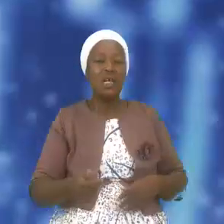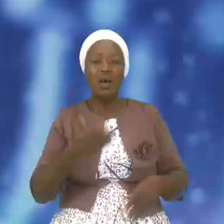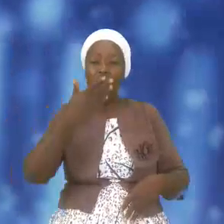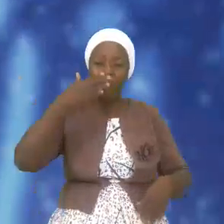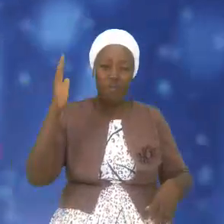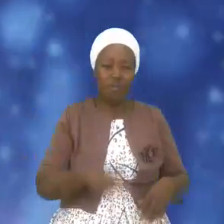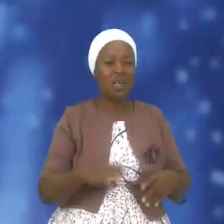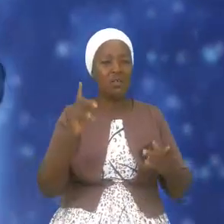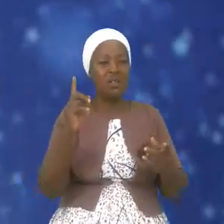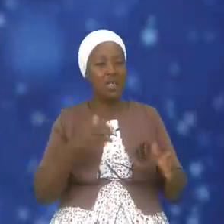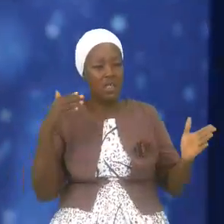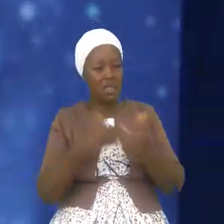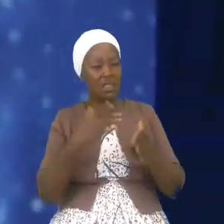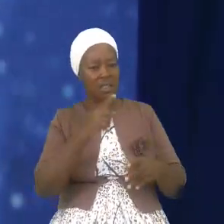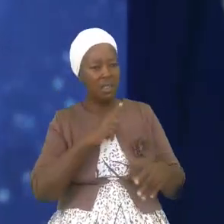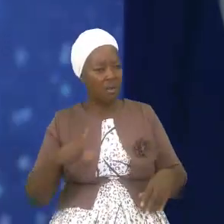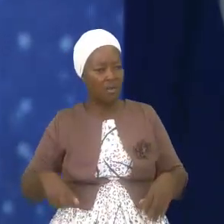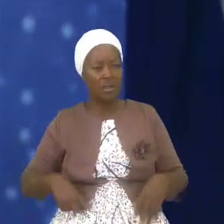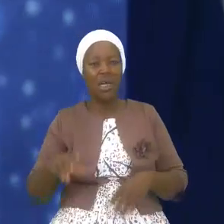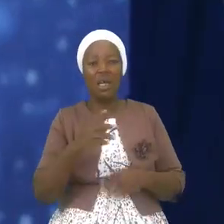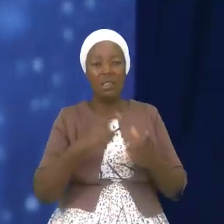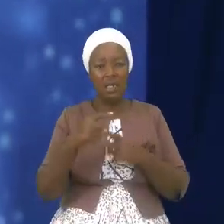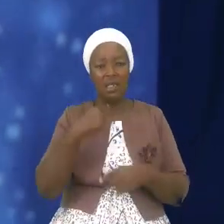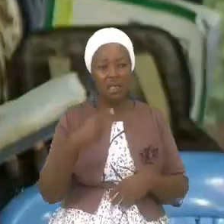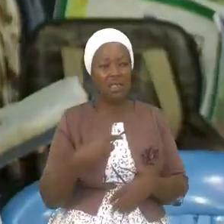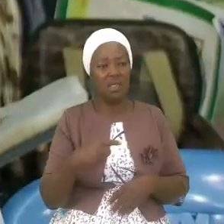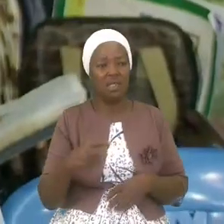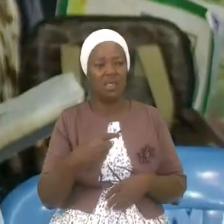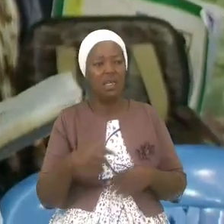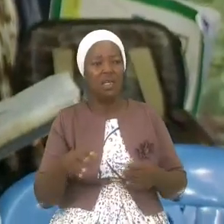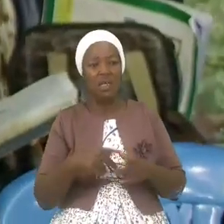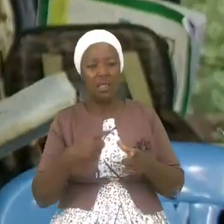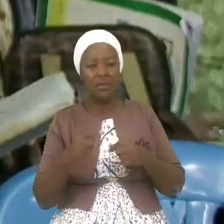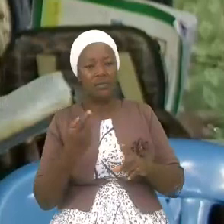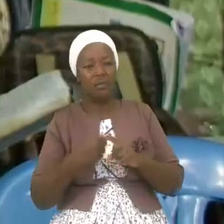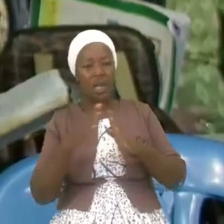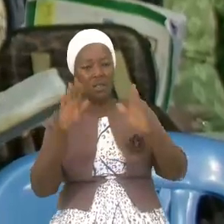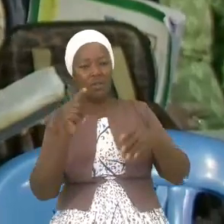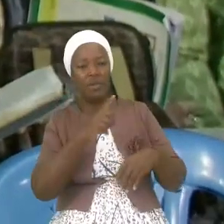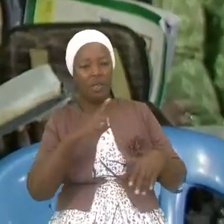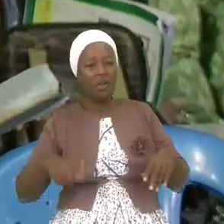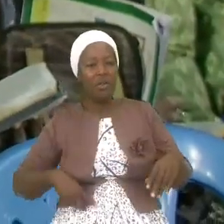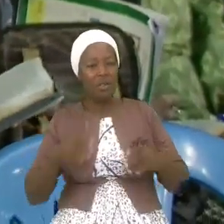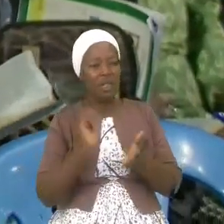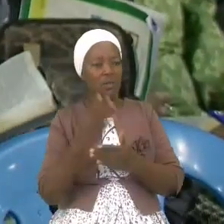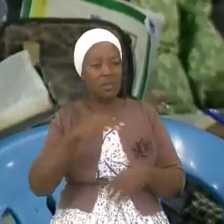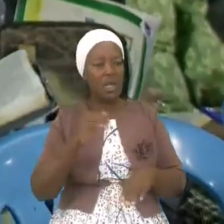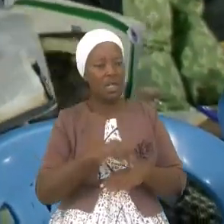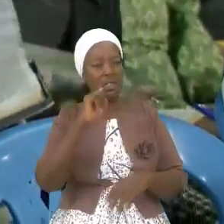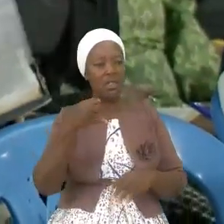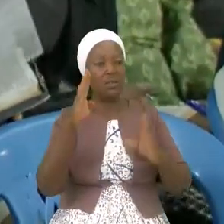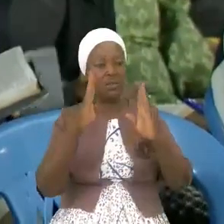the house of the God that was at Jerusalem. And the king and his princes and his wives and